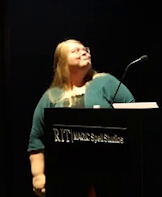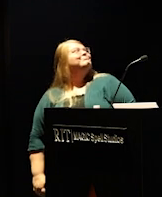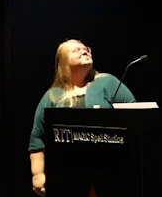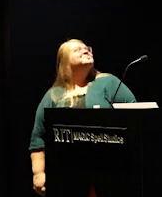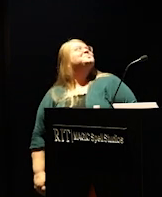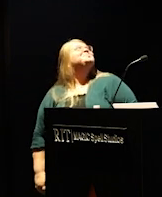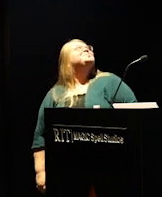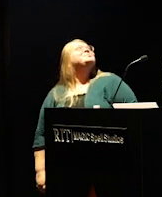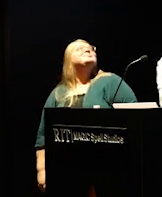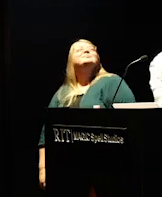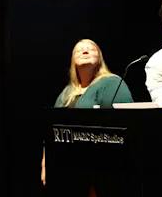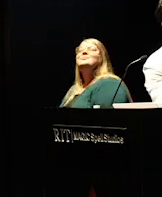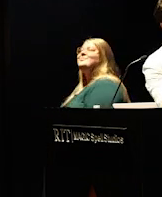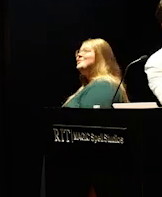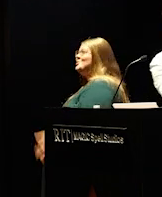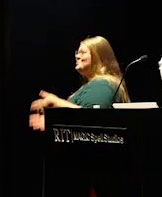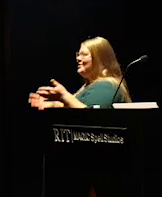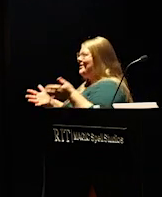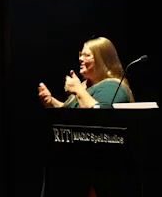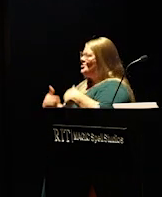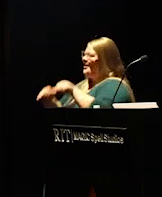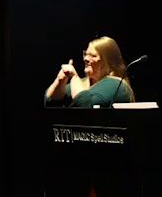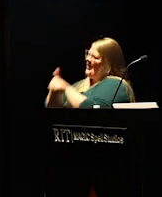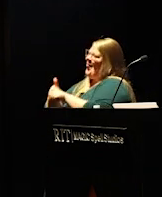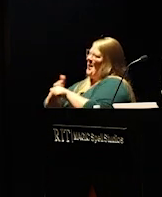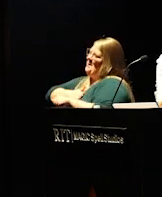somewhere trying to be chronologically